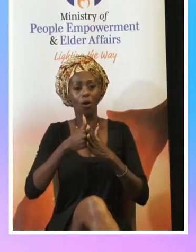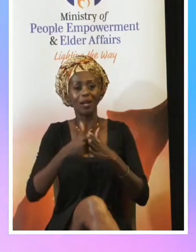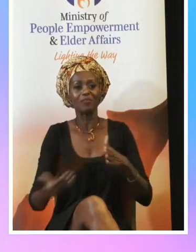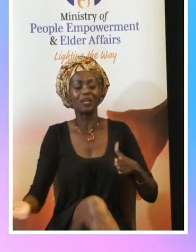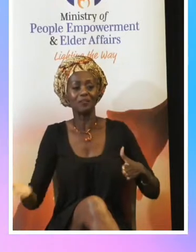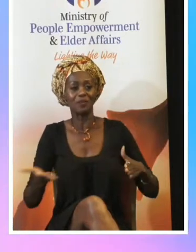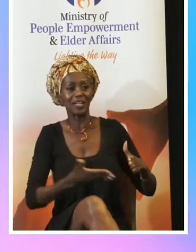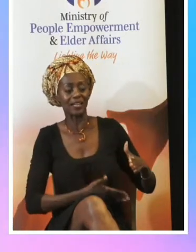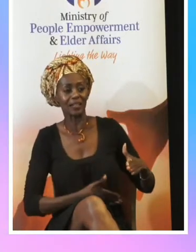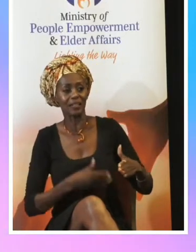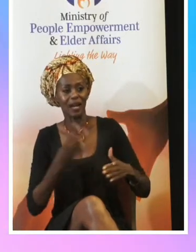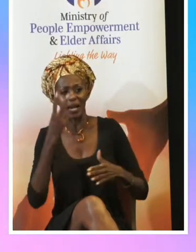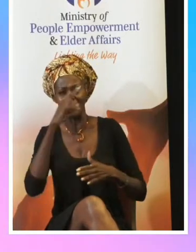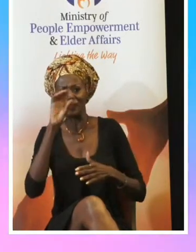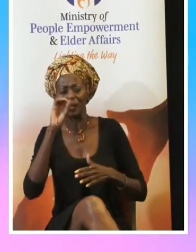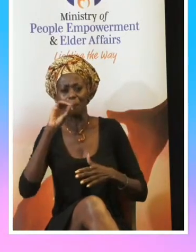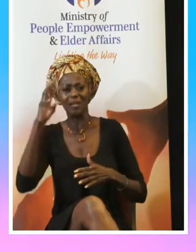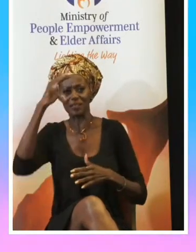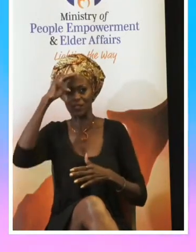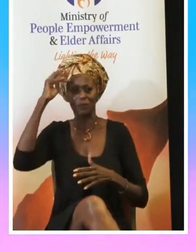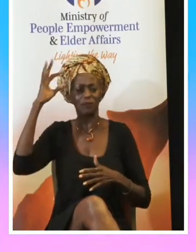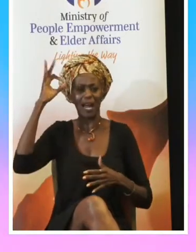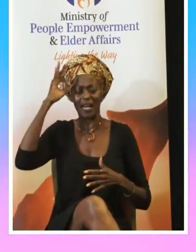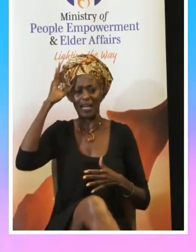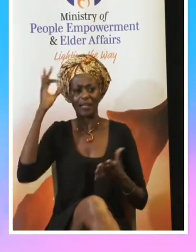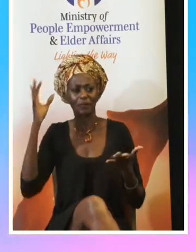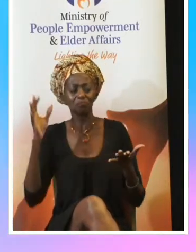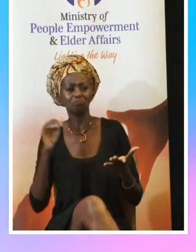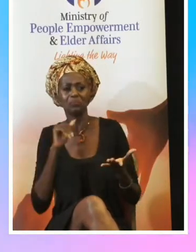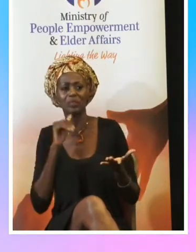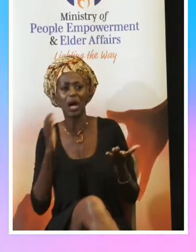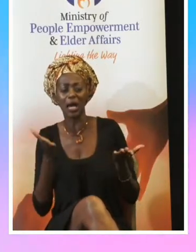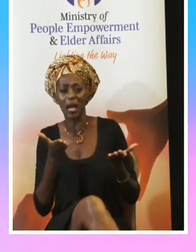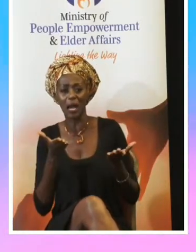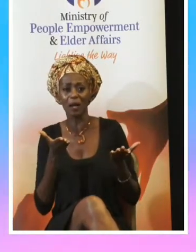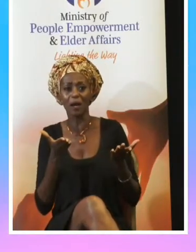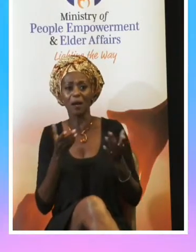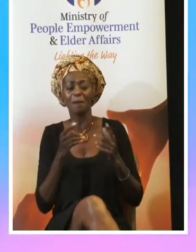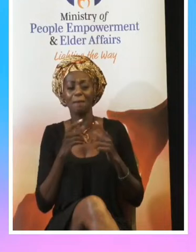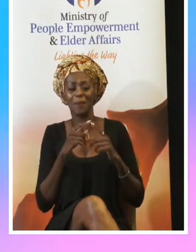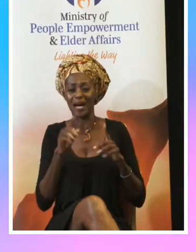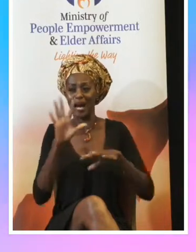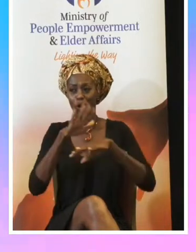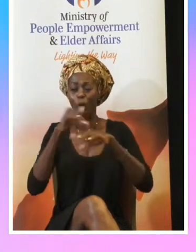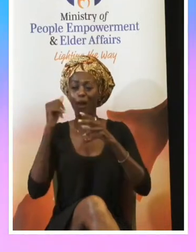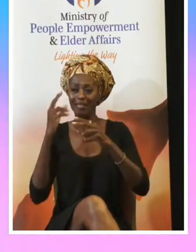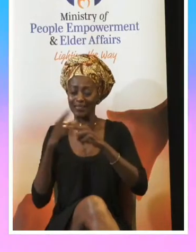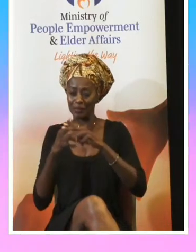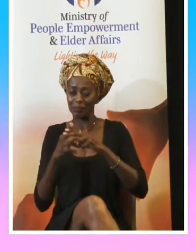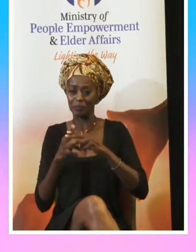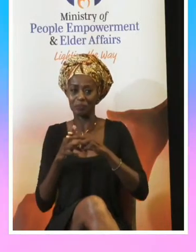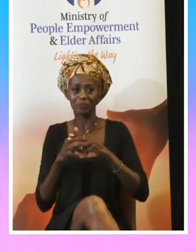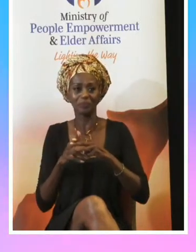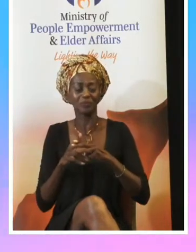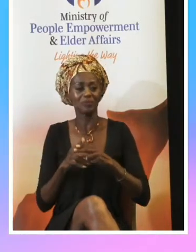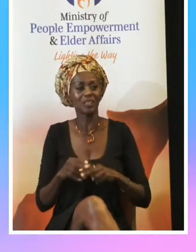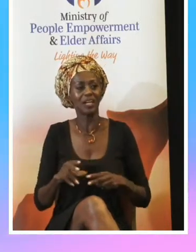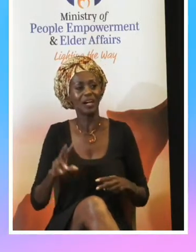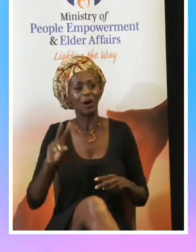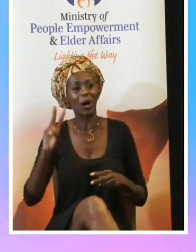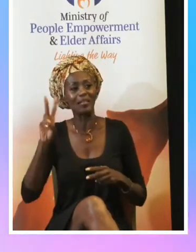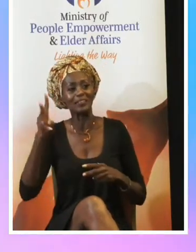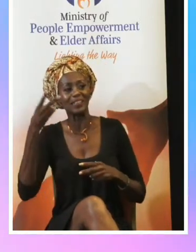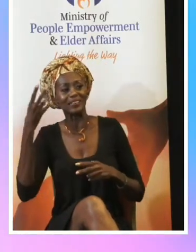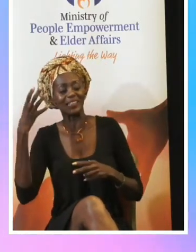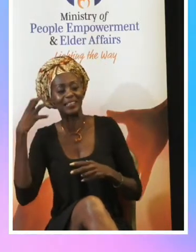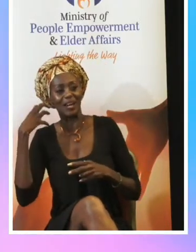I didn't see Mr. Franklin. He's not here, but nonetheless, I still mention him. Our assistant director, Mr. Nurse,